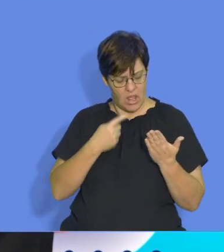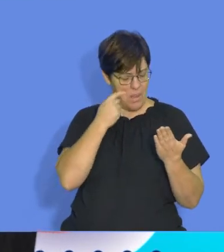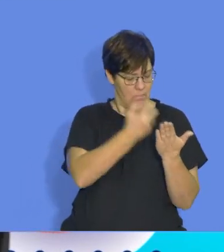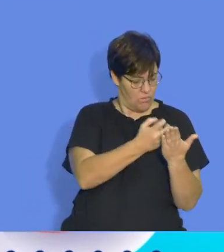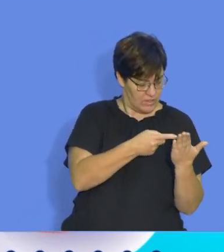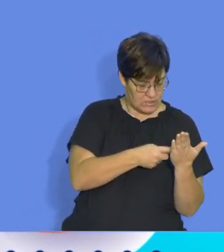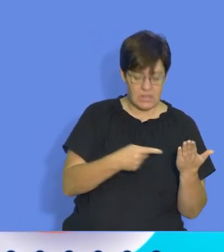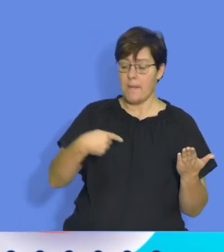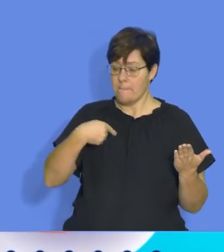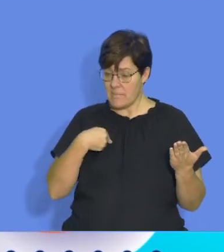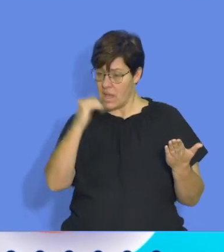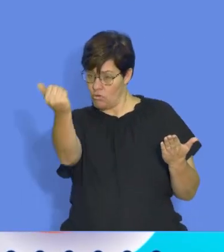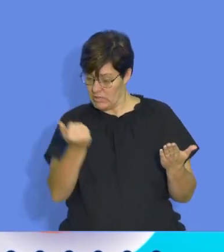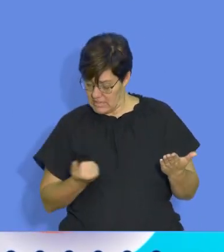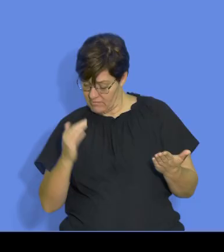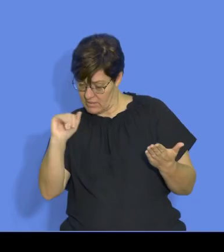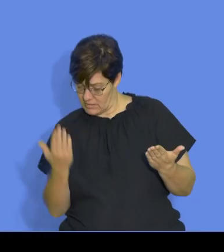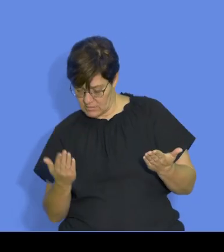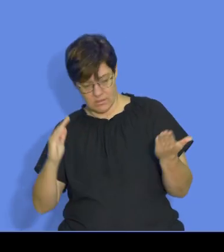have collected.